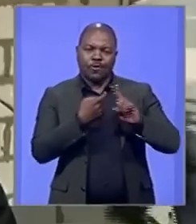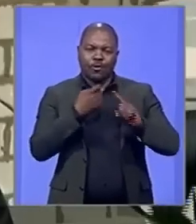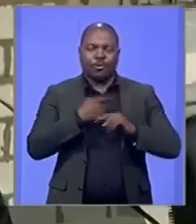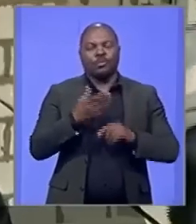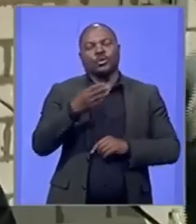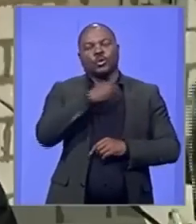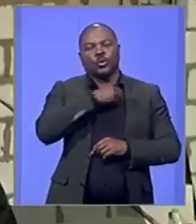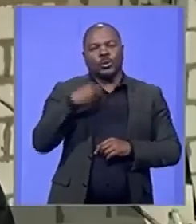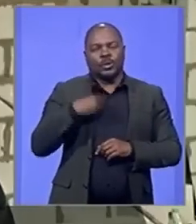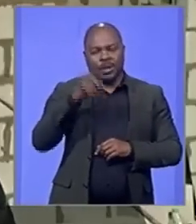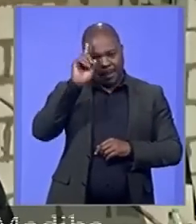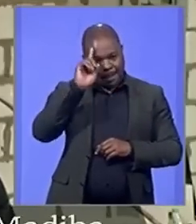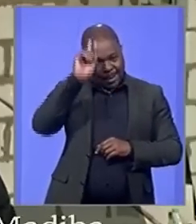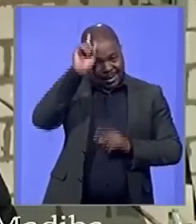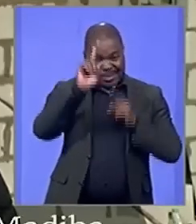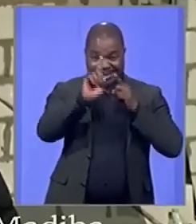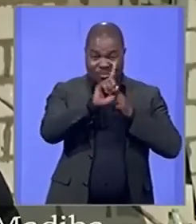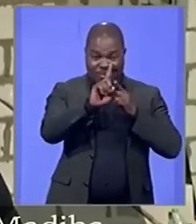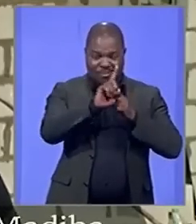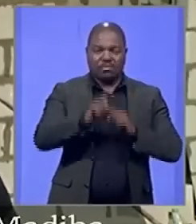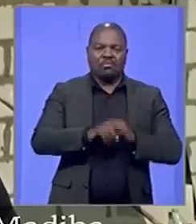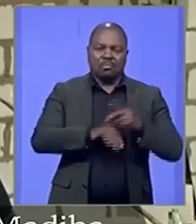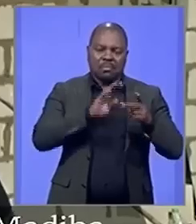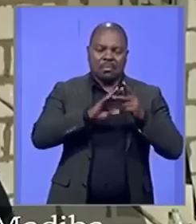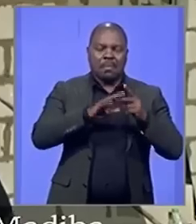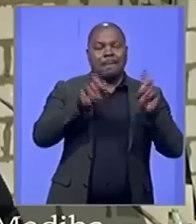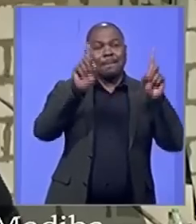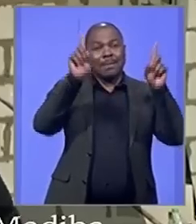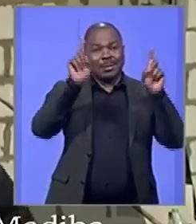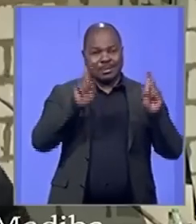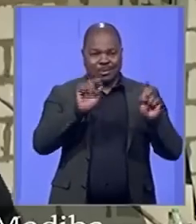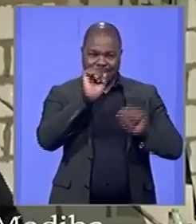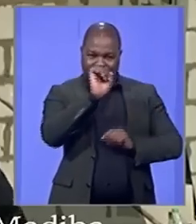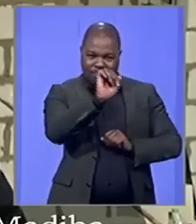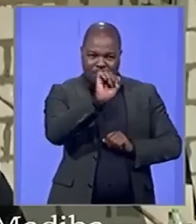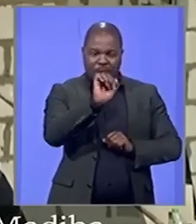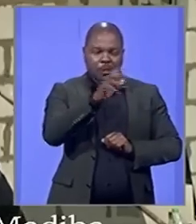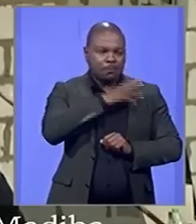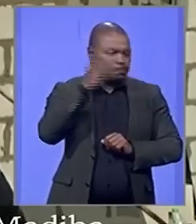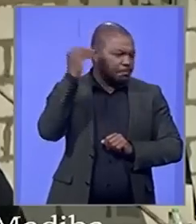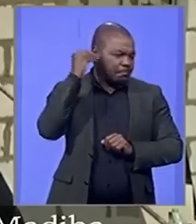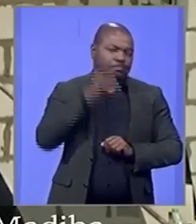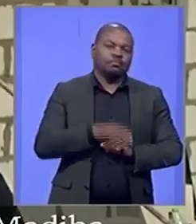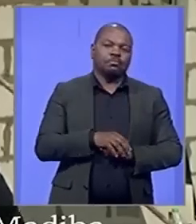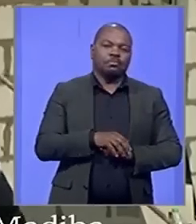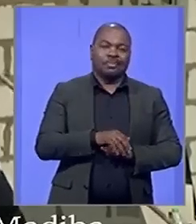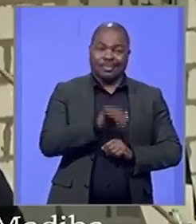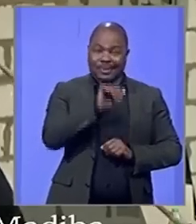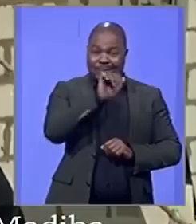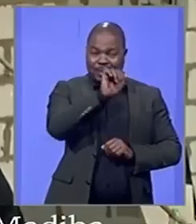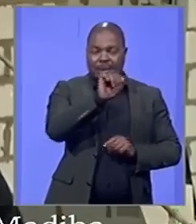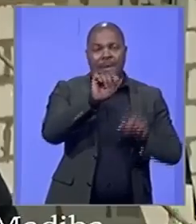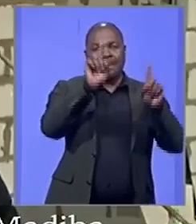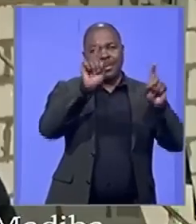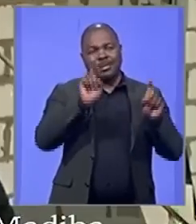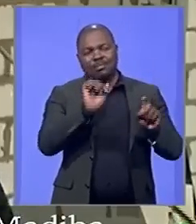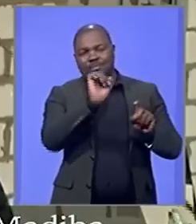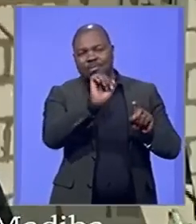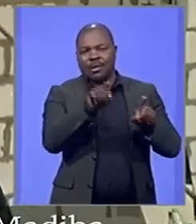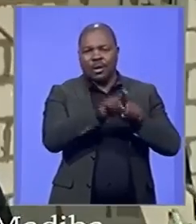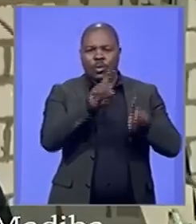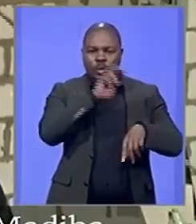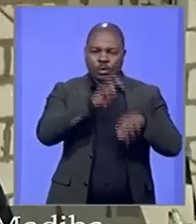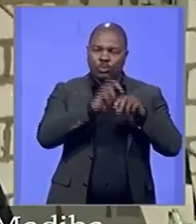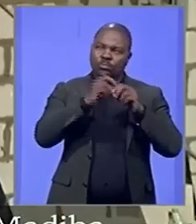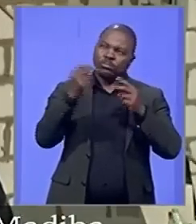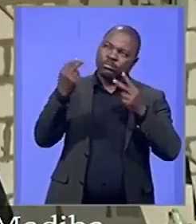Dr. Nelson Mandela and his principles. So these principles that he has and the principles of